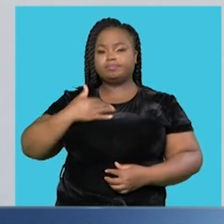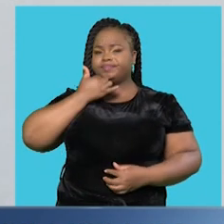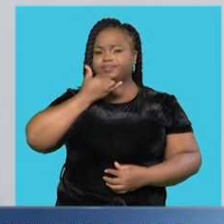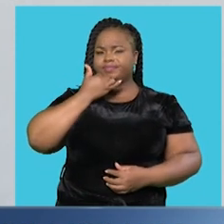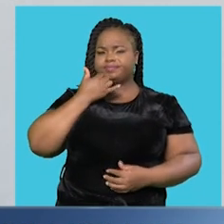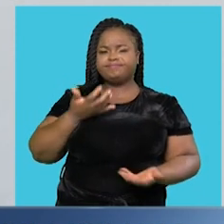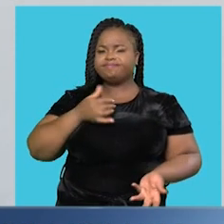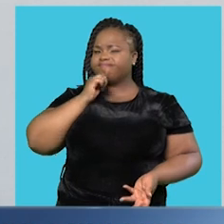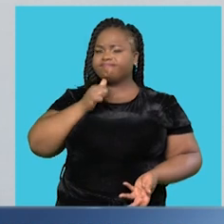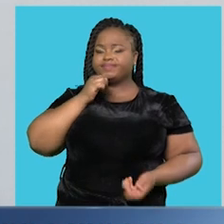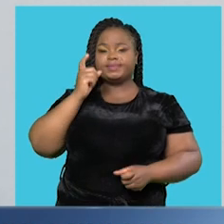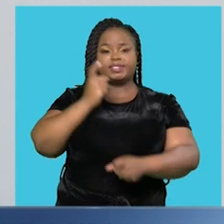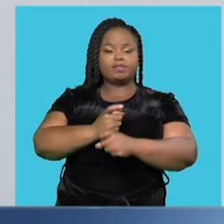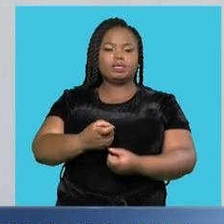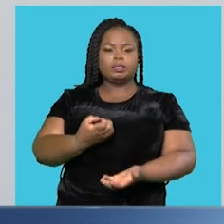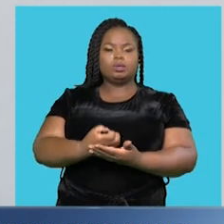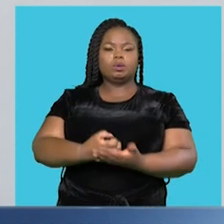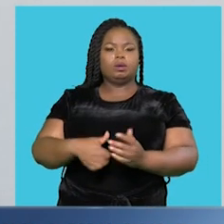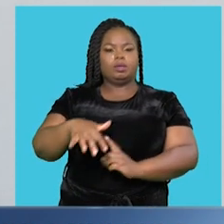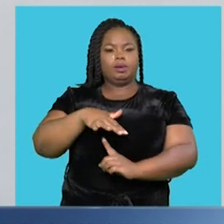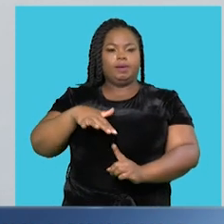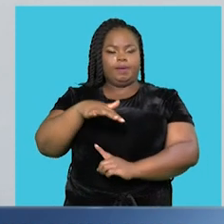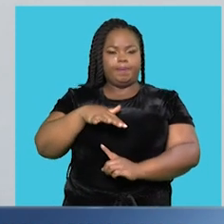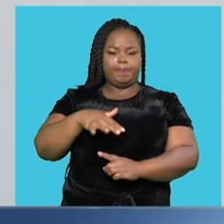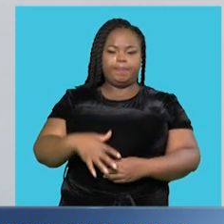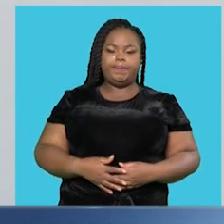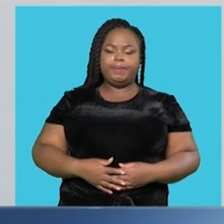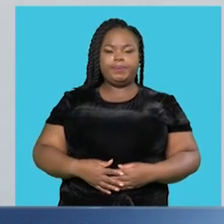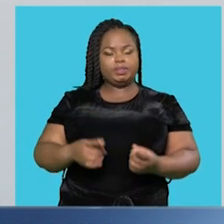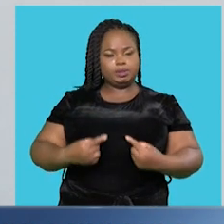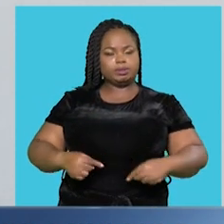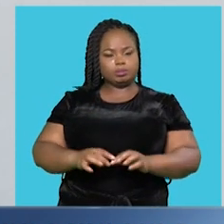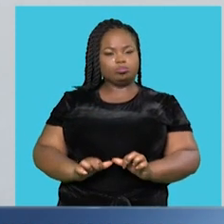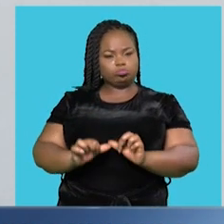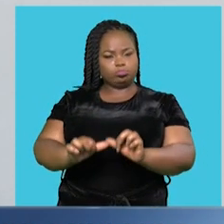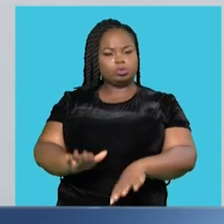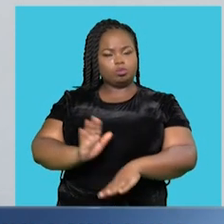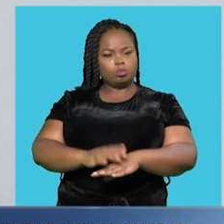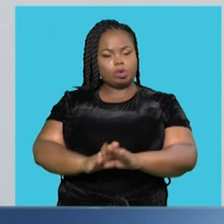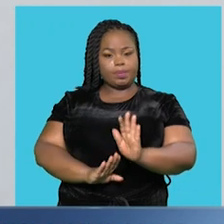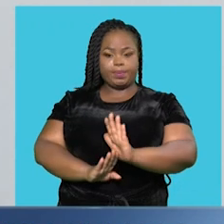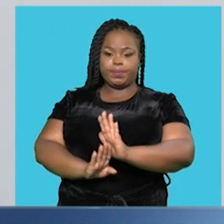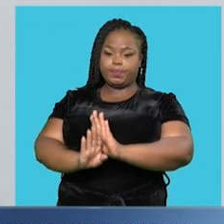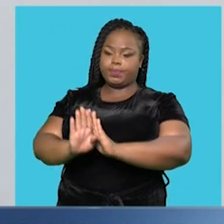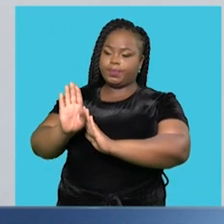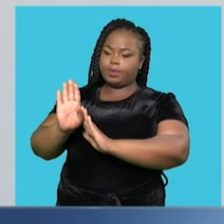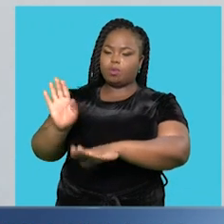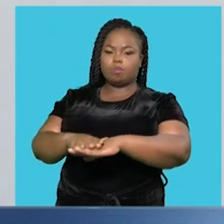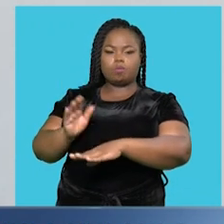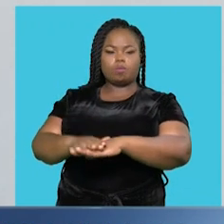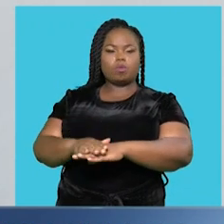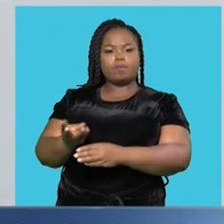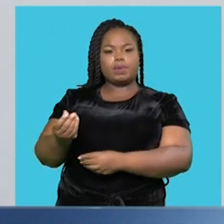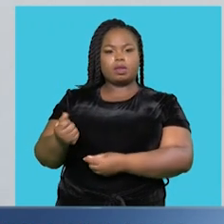under difficult economic conditions, we are continuing to show an upward trend on increasing our